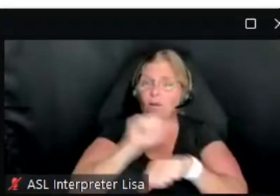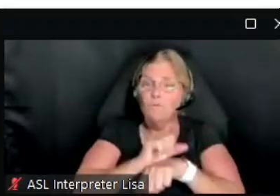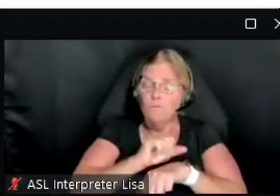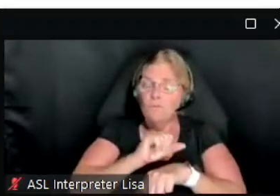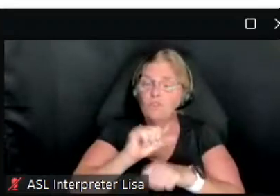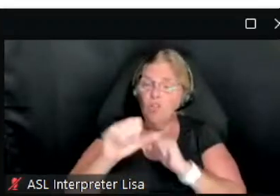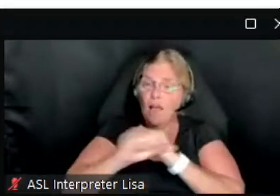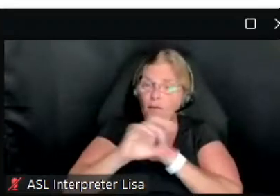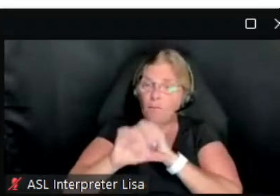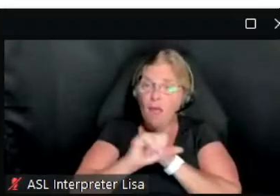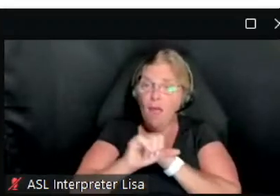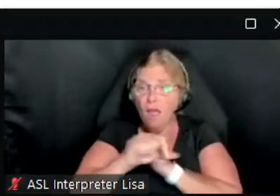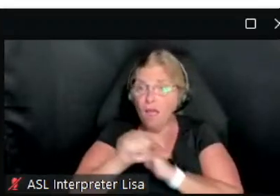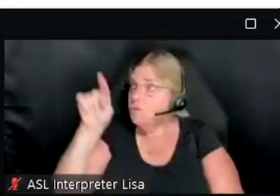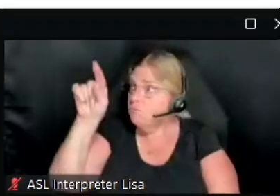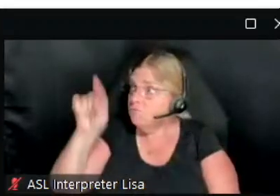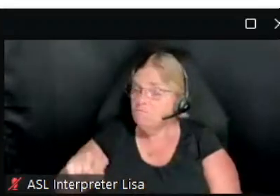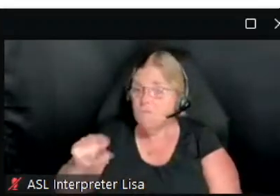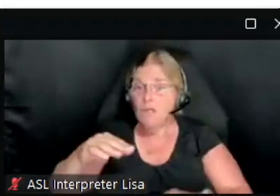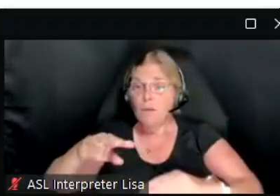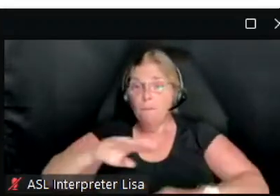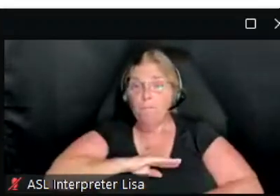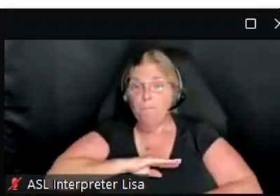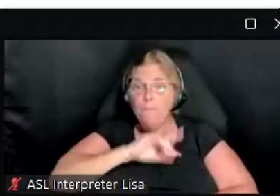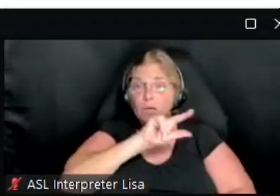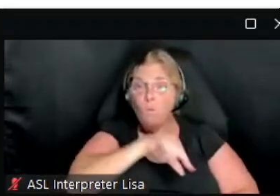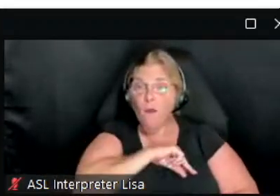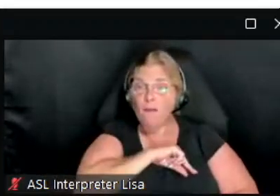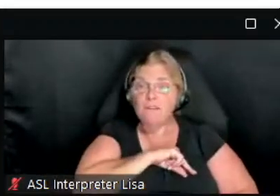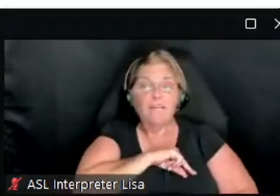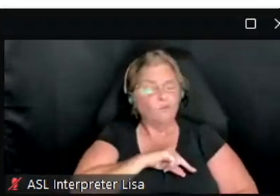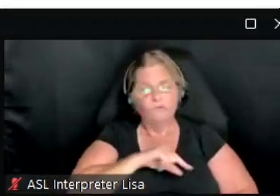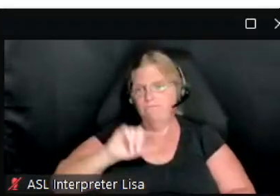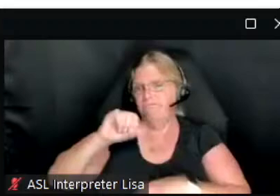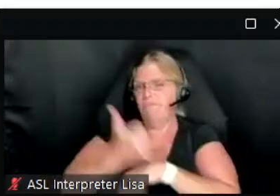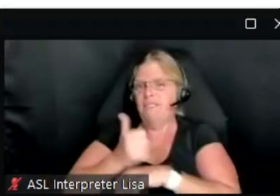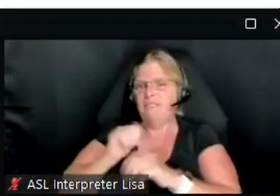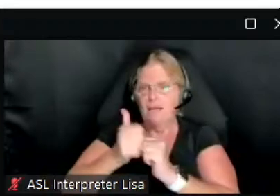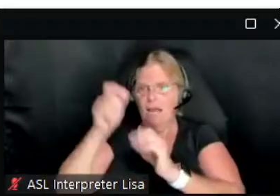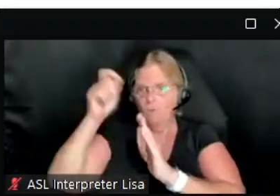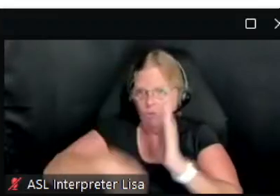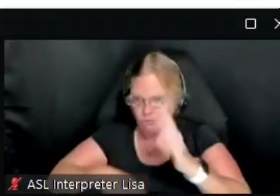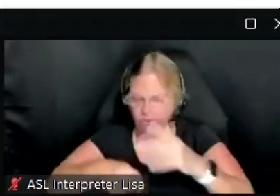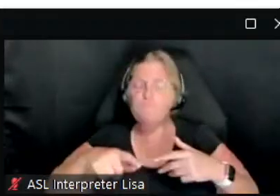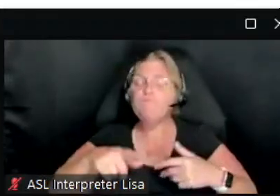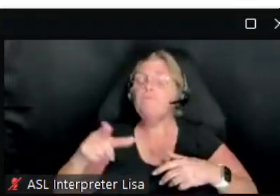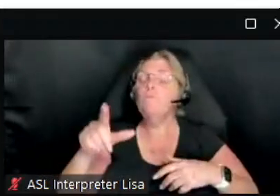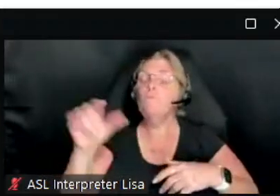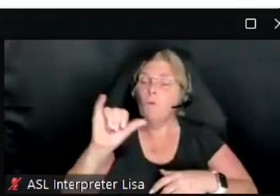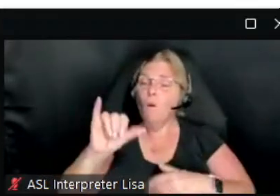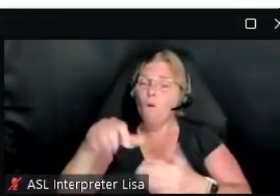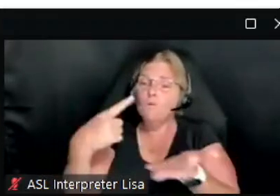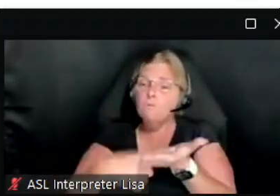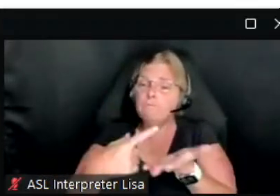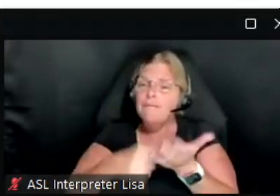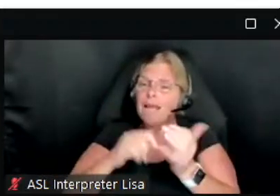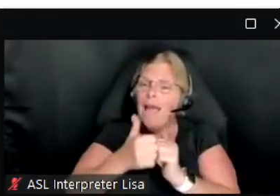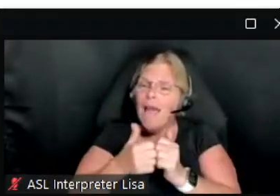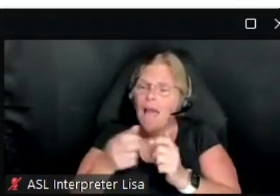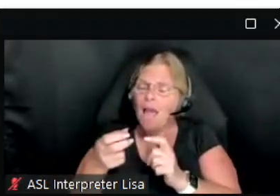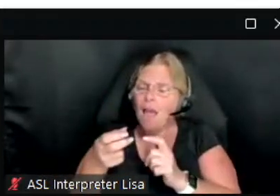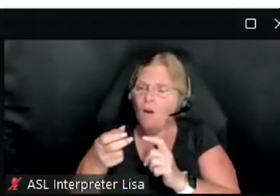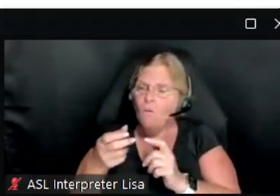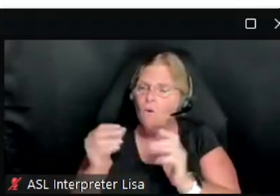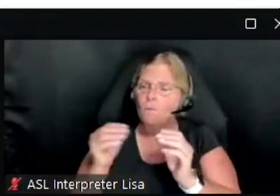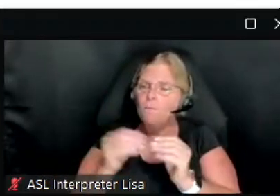qualified would not have met the minimum qualifications based on how things are written. And lastly, I talked about how do we get more special education